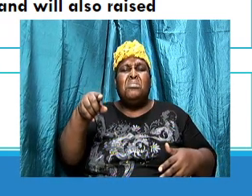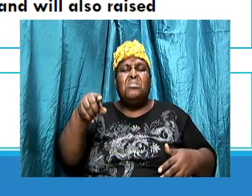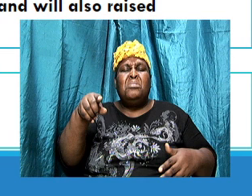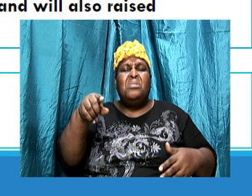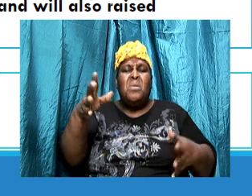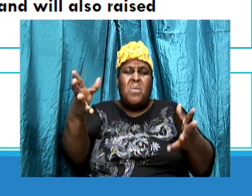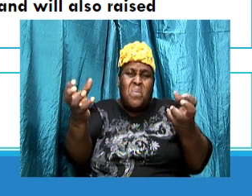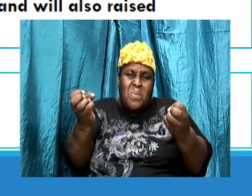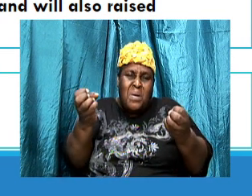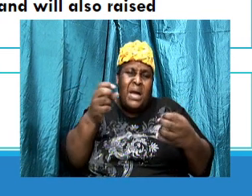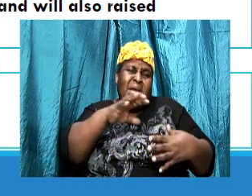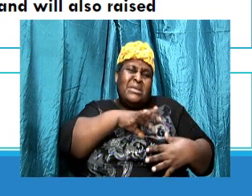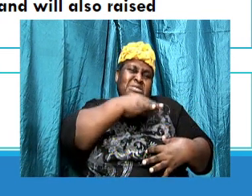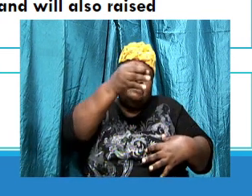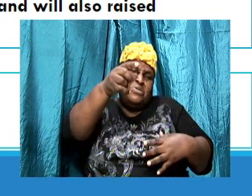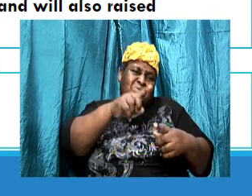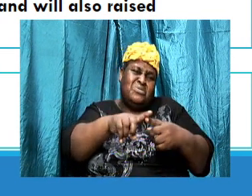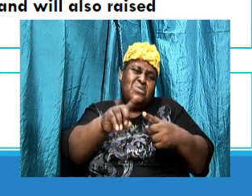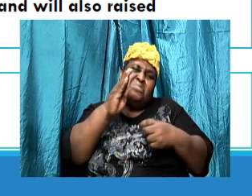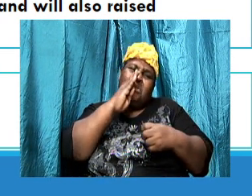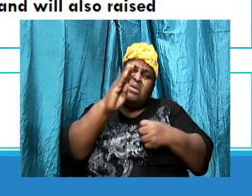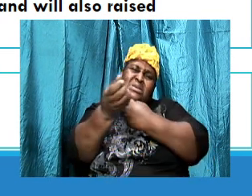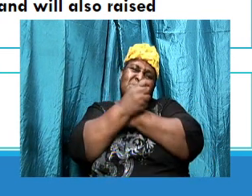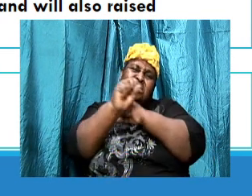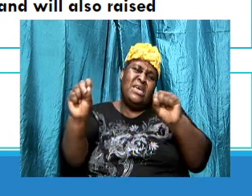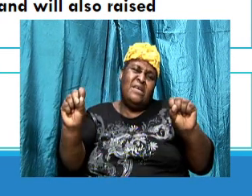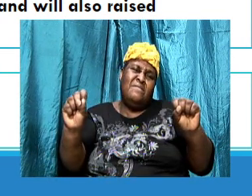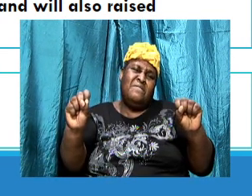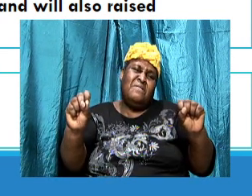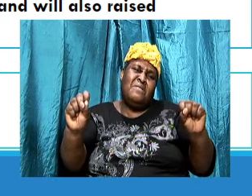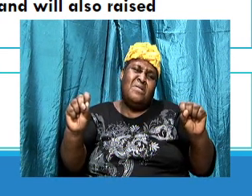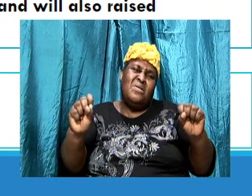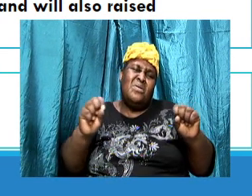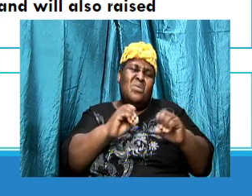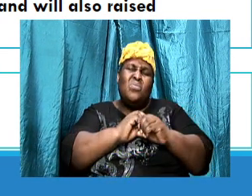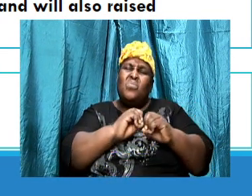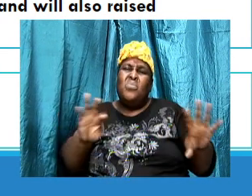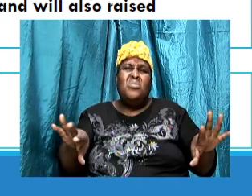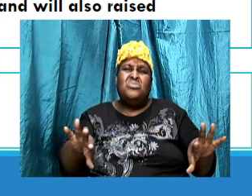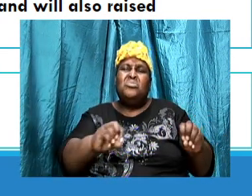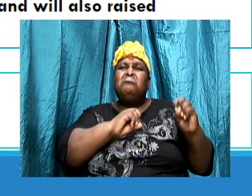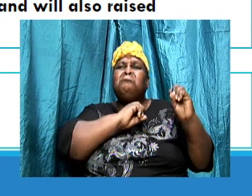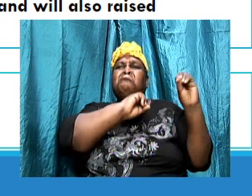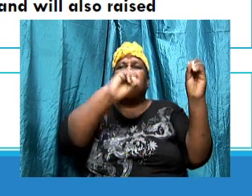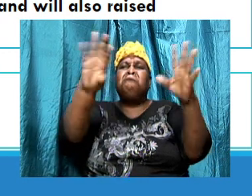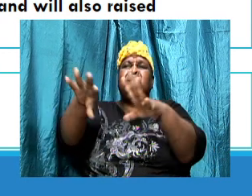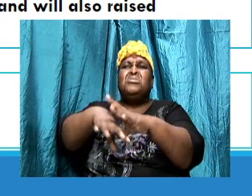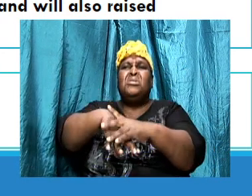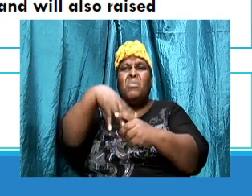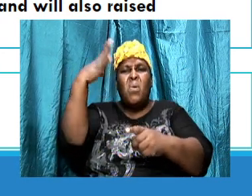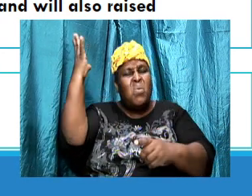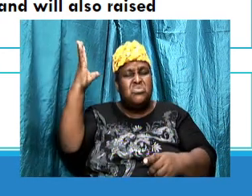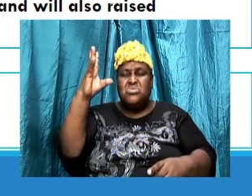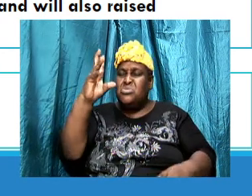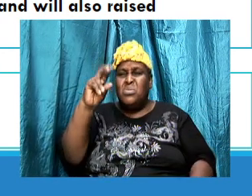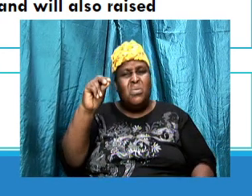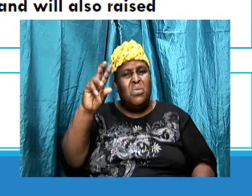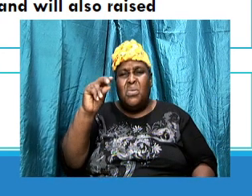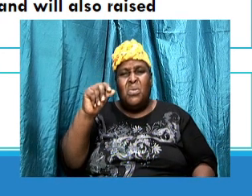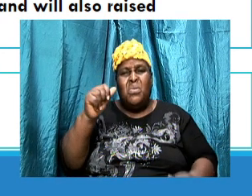so ultimately, he wasn't just casting them out, and he wasn't just throwing them out. If you remember